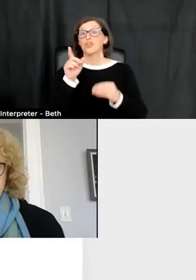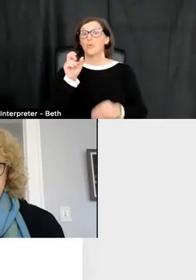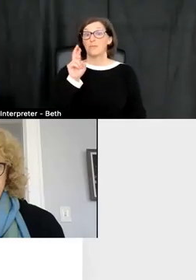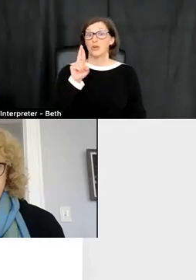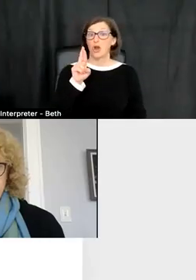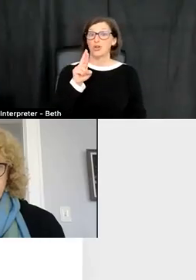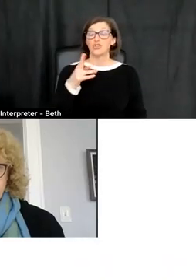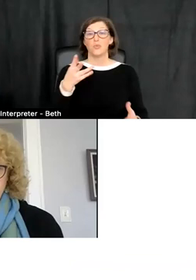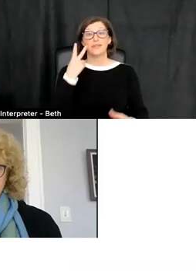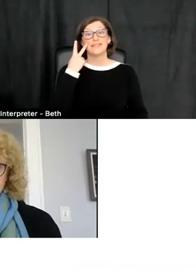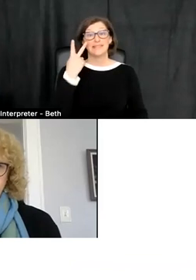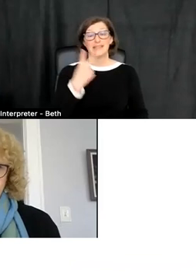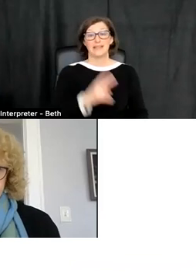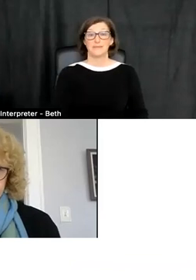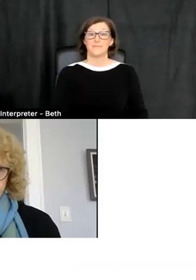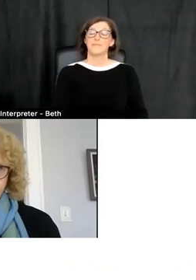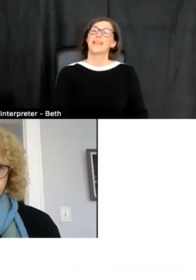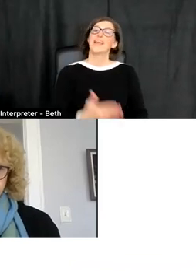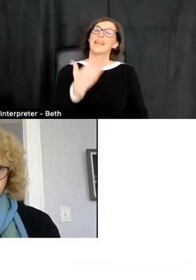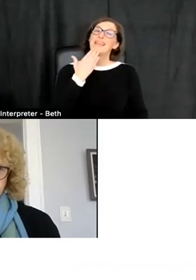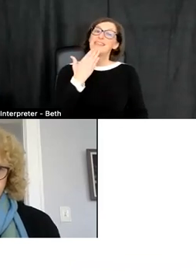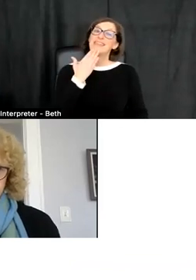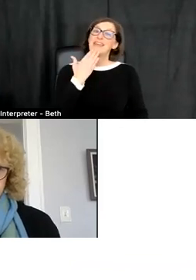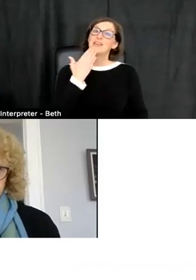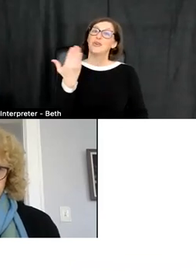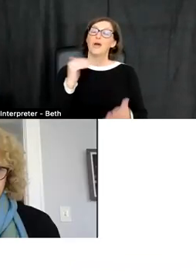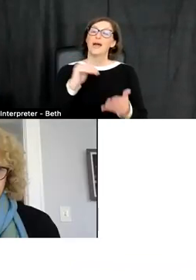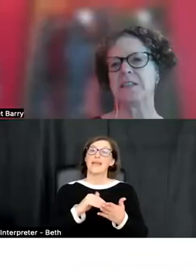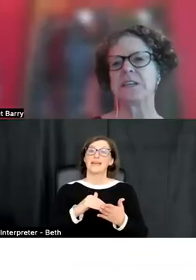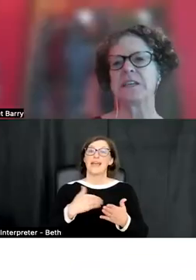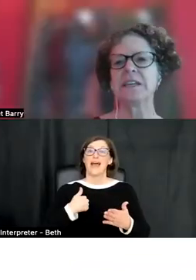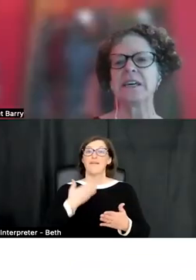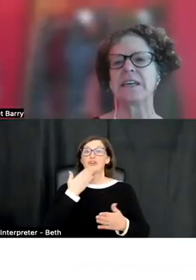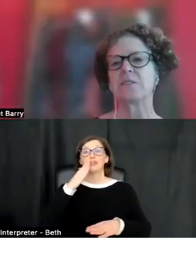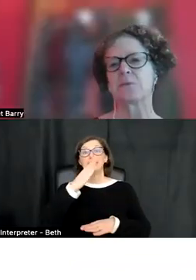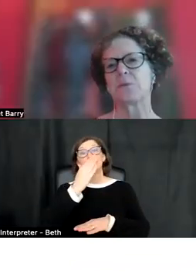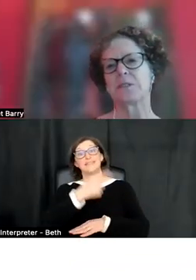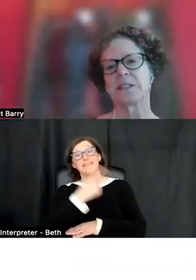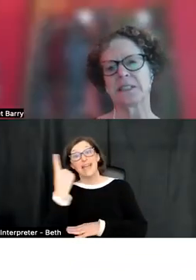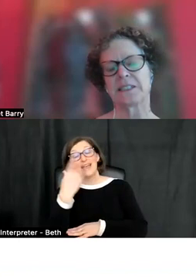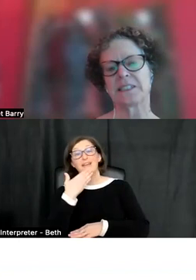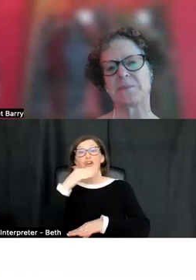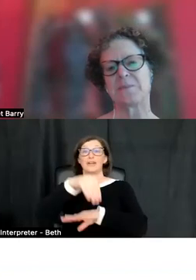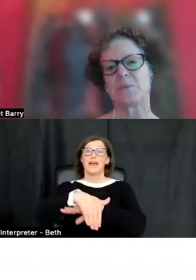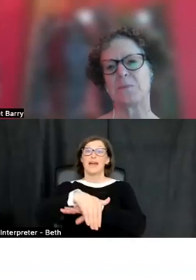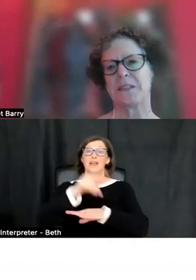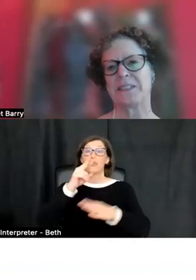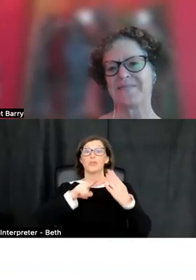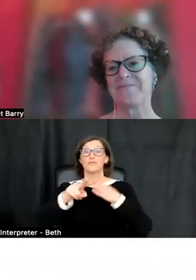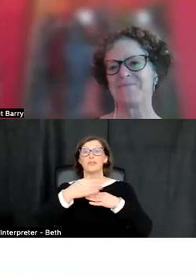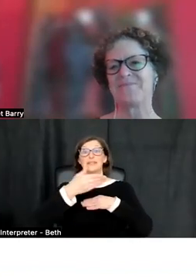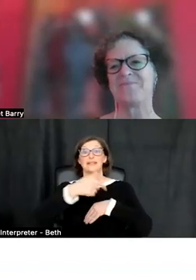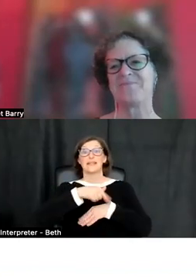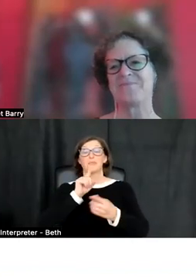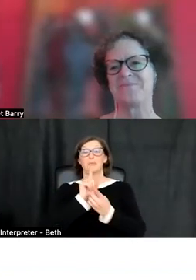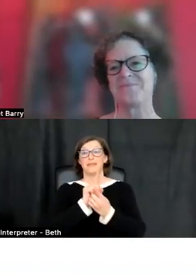you'd like to see. So thank you all again. Good day, good evening, and look forward to the next time we meet.